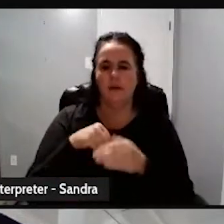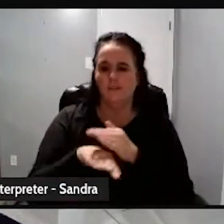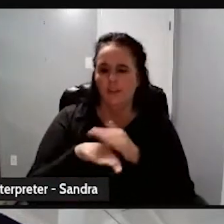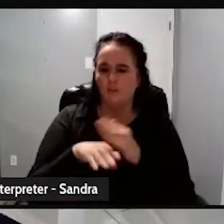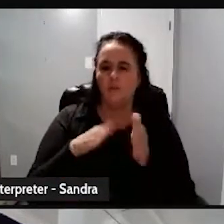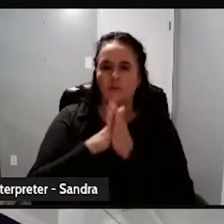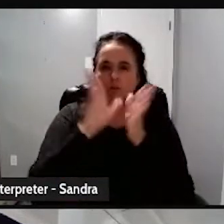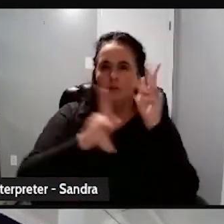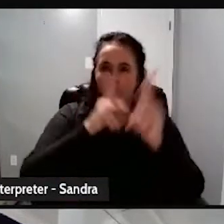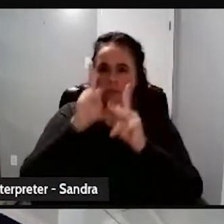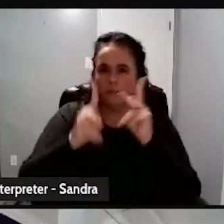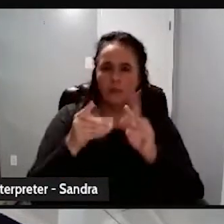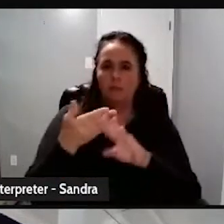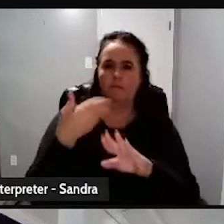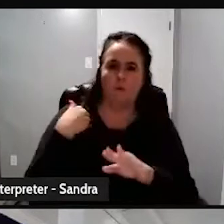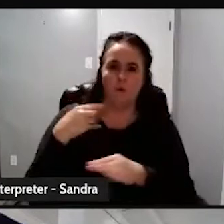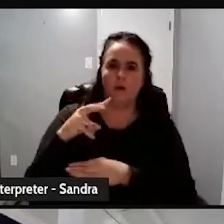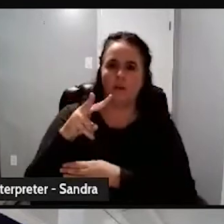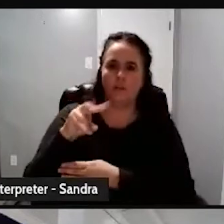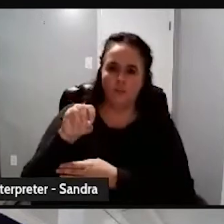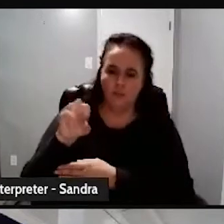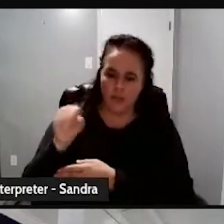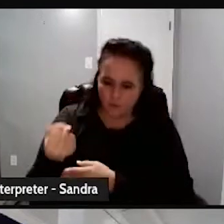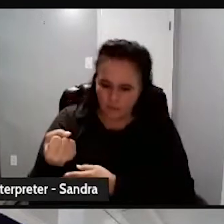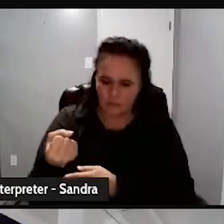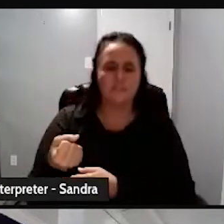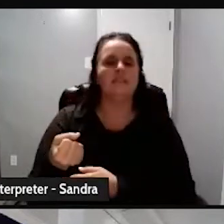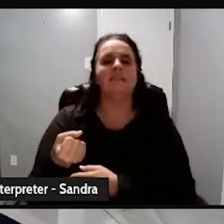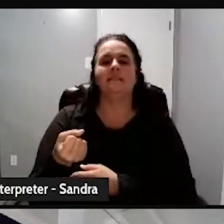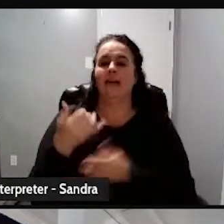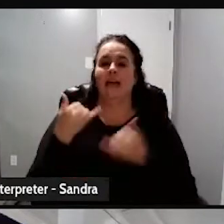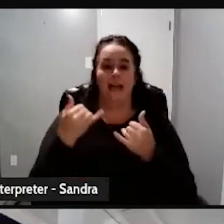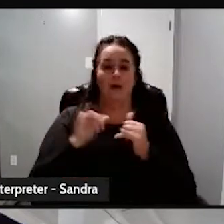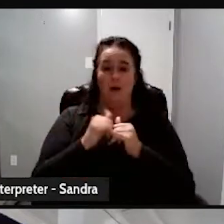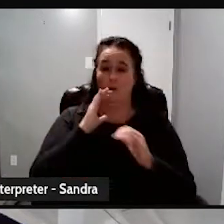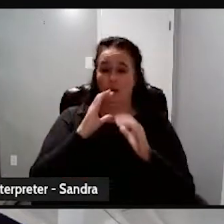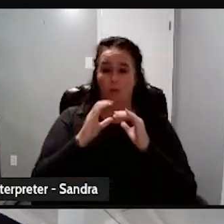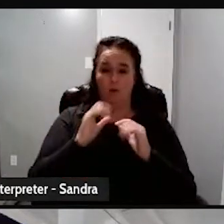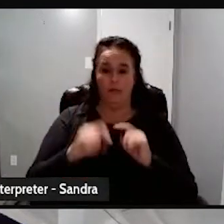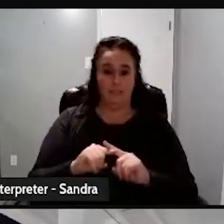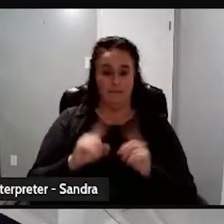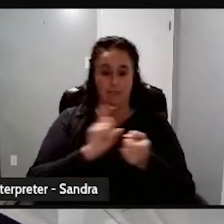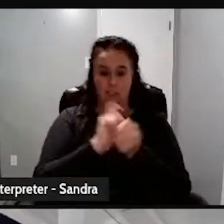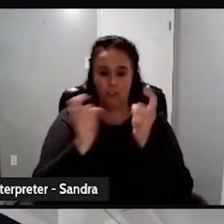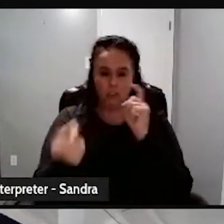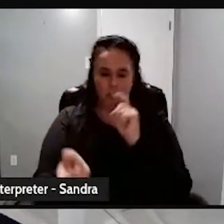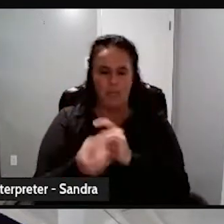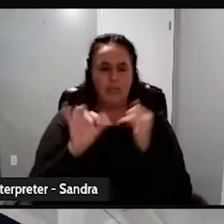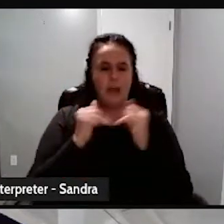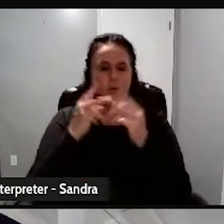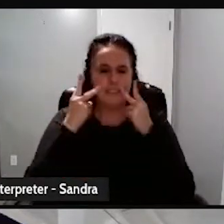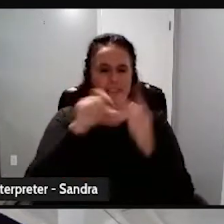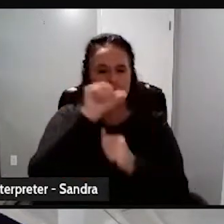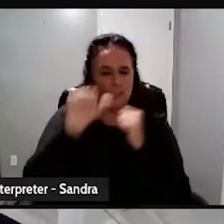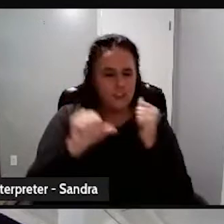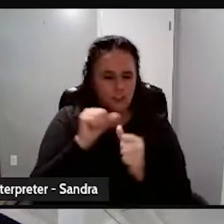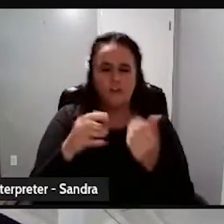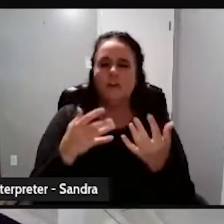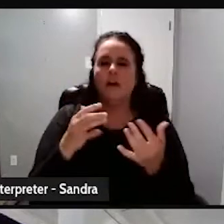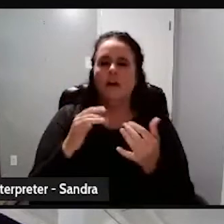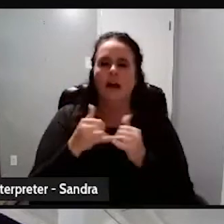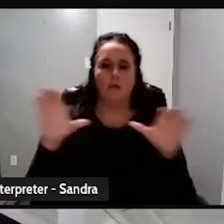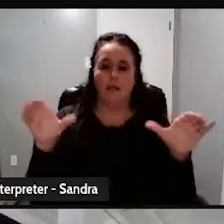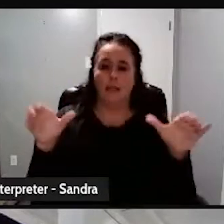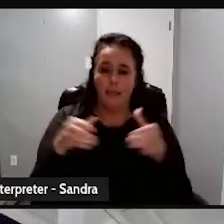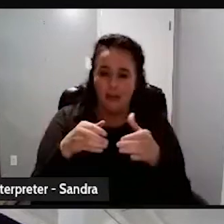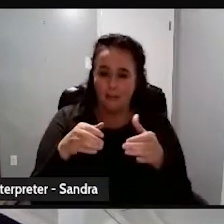early 2000s and has revolutionized the way we communicate, the way we see one another, the way we gather